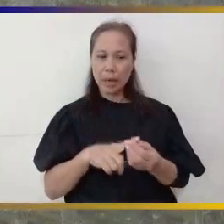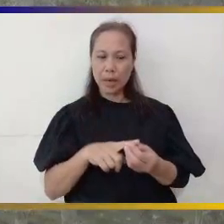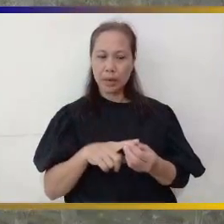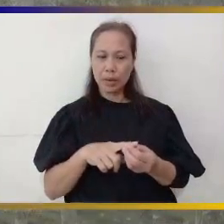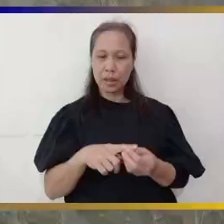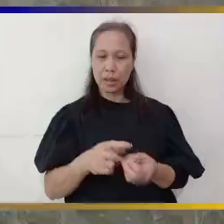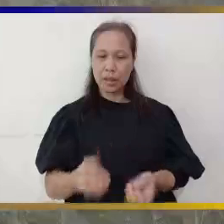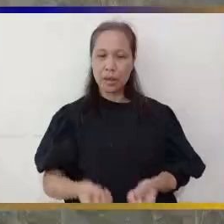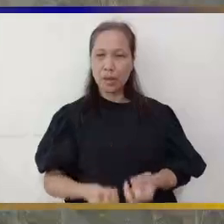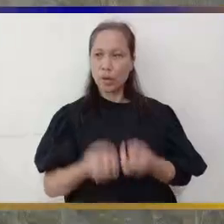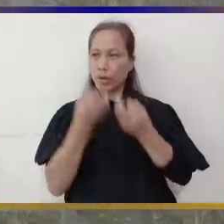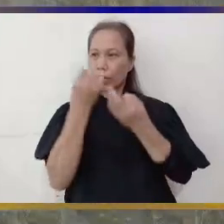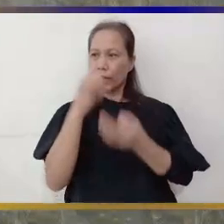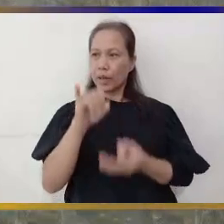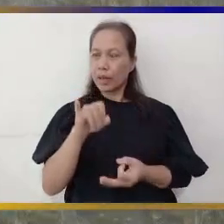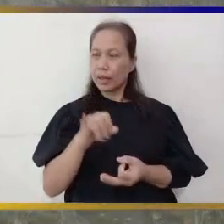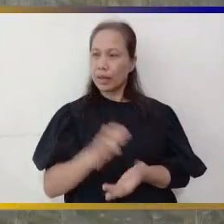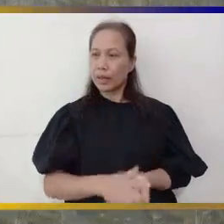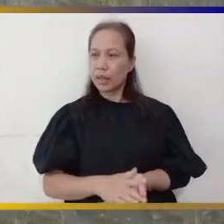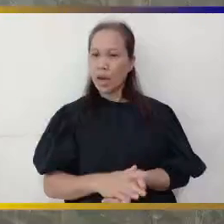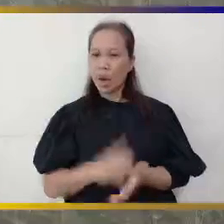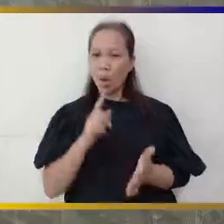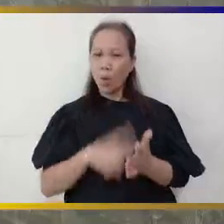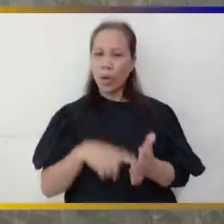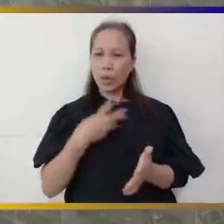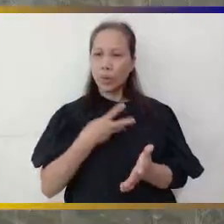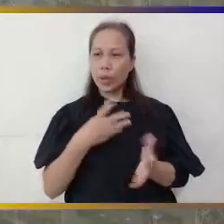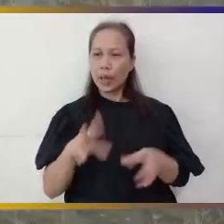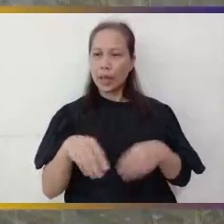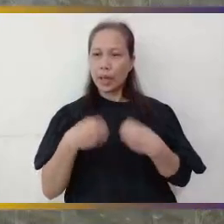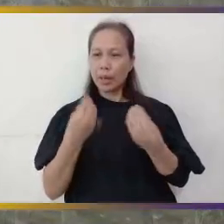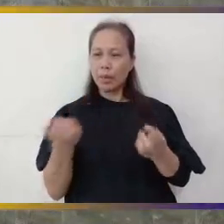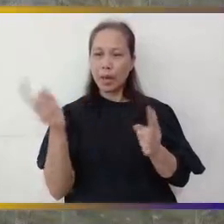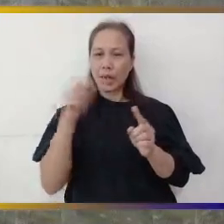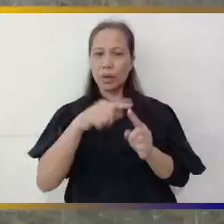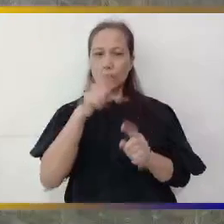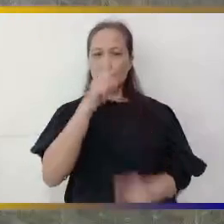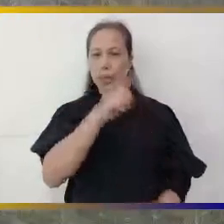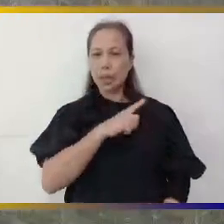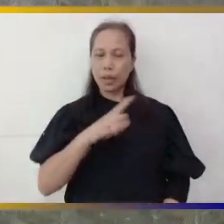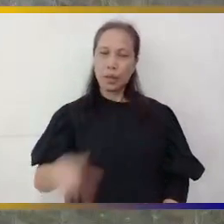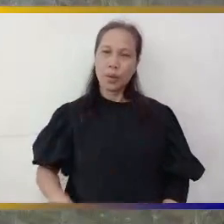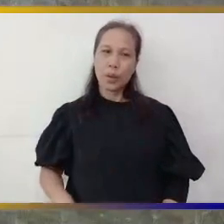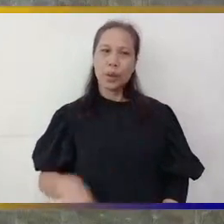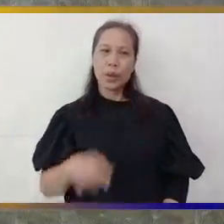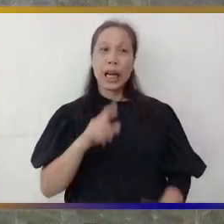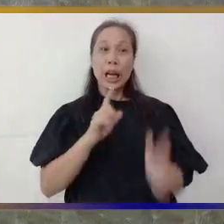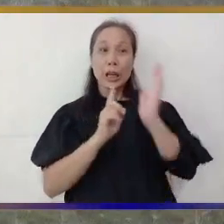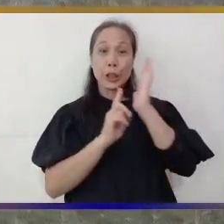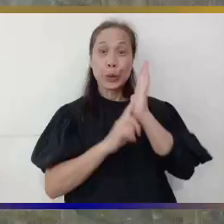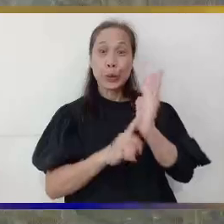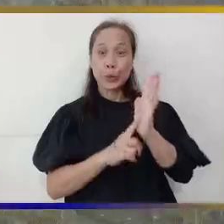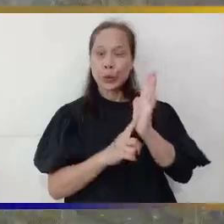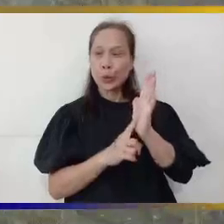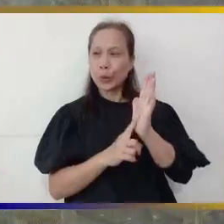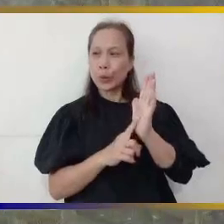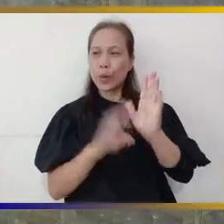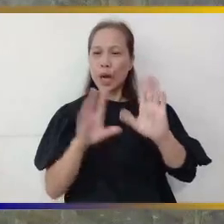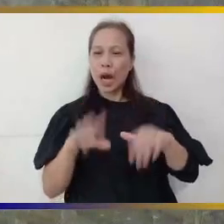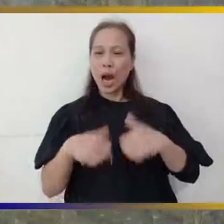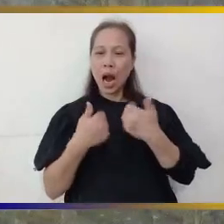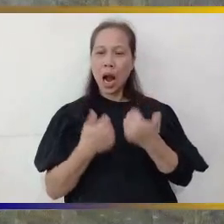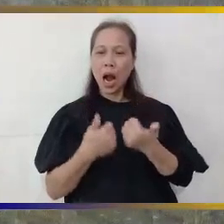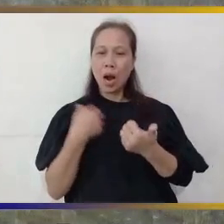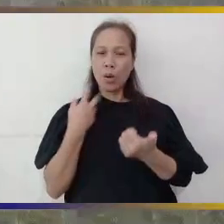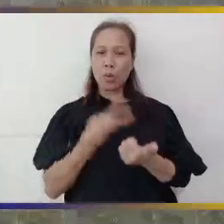offering because what you give unto The Lord is the manifestation of how you